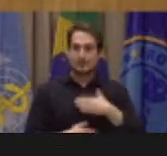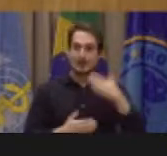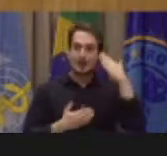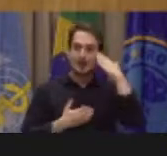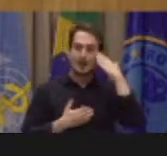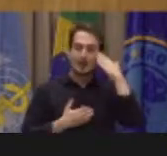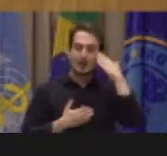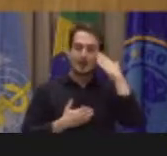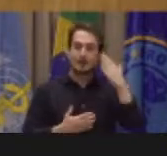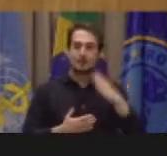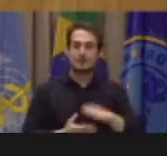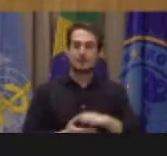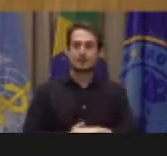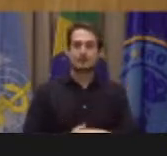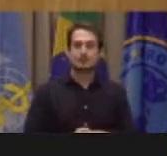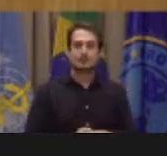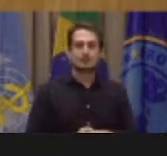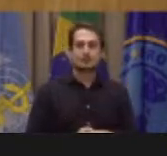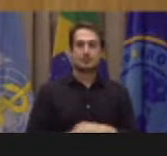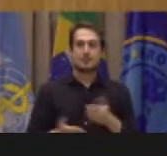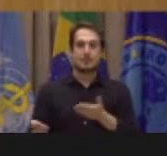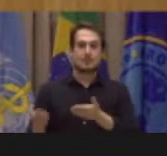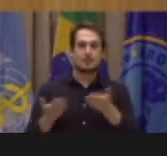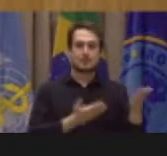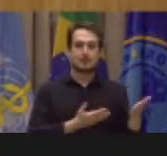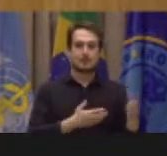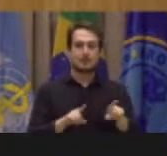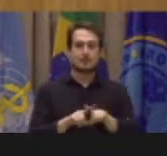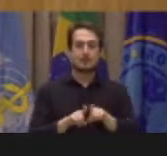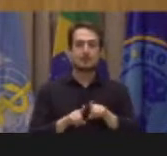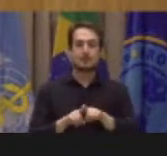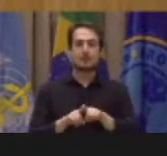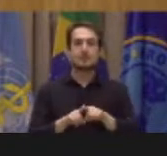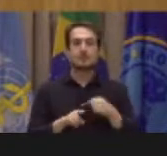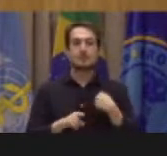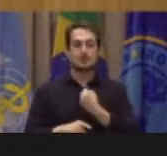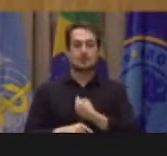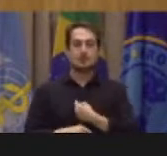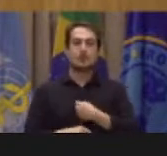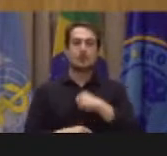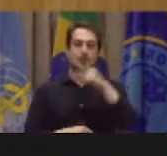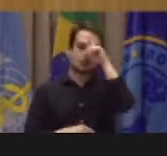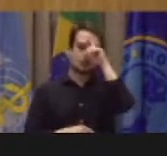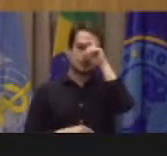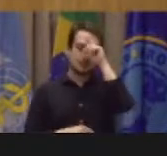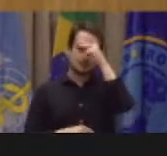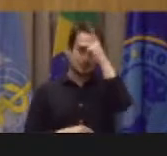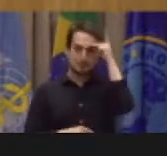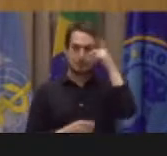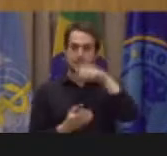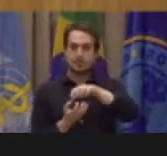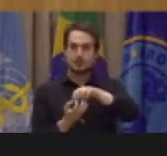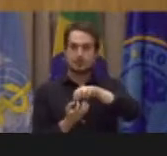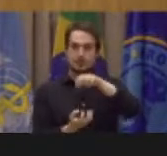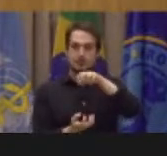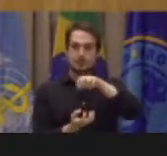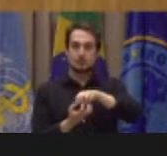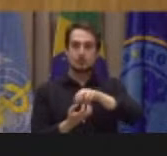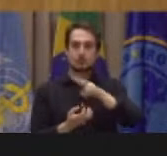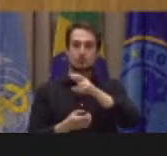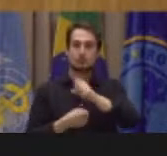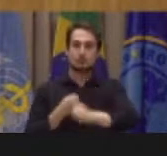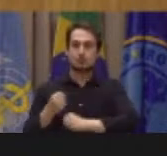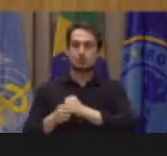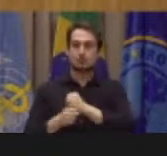to start by thanking your invitation. Eduardo Campos, he works for the senior citizen. He